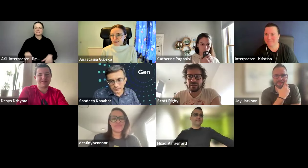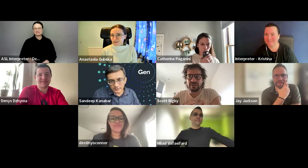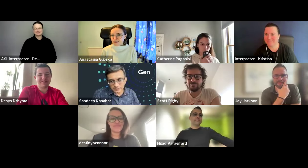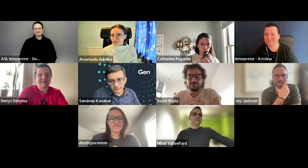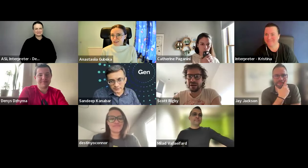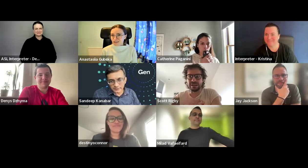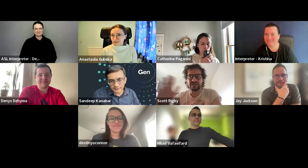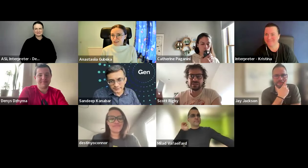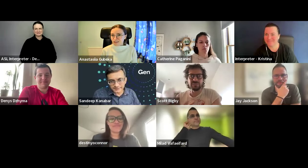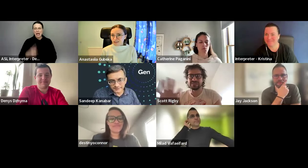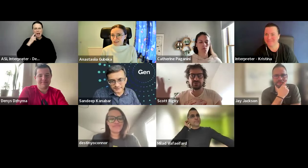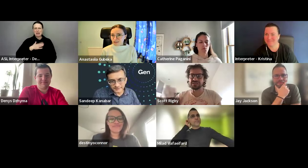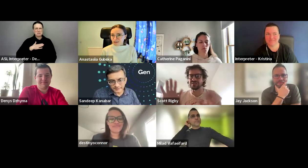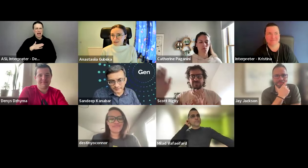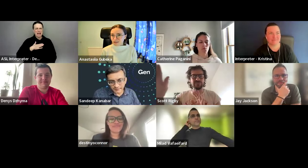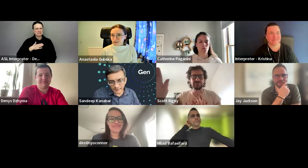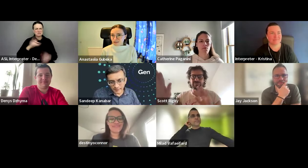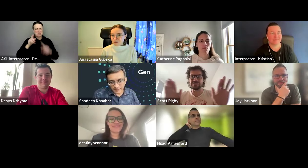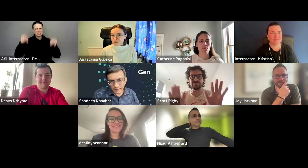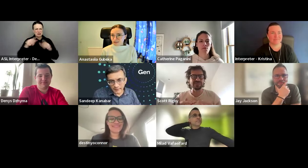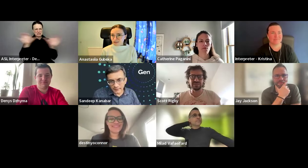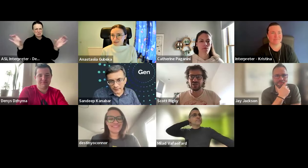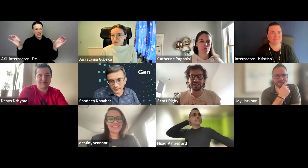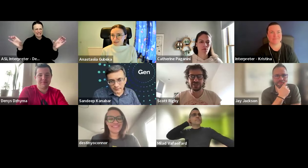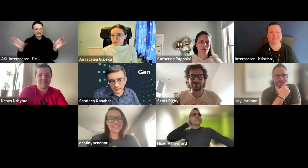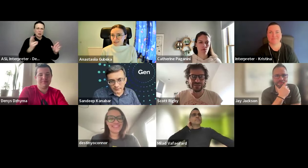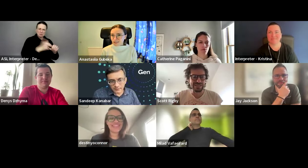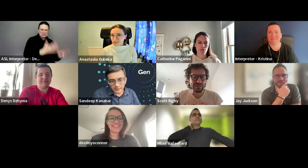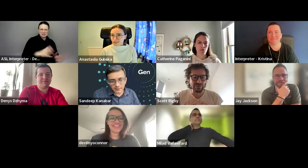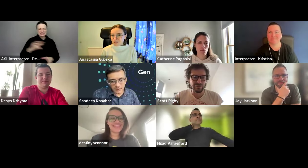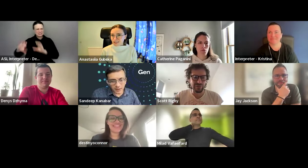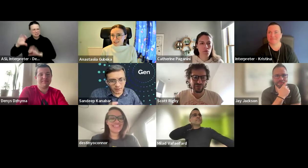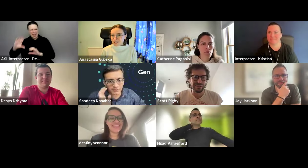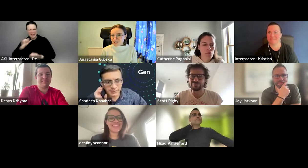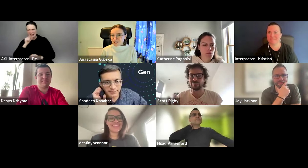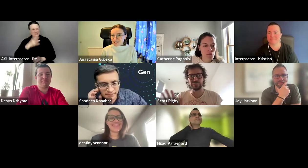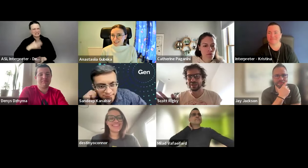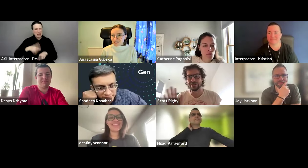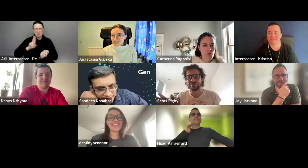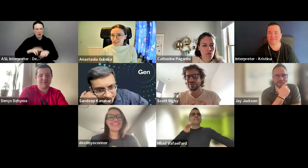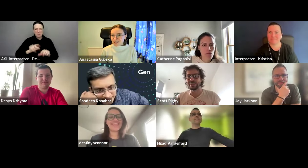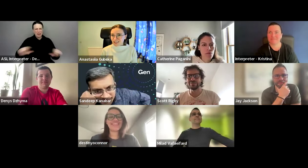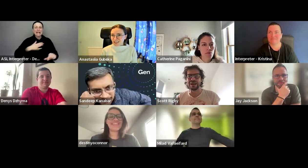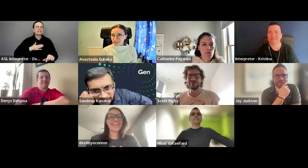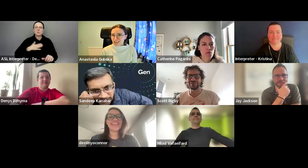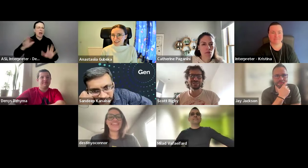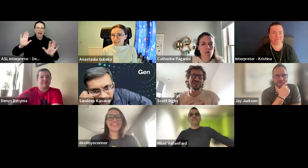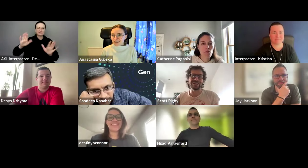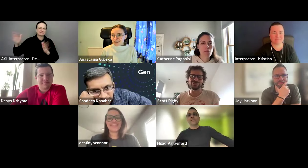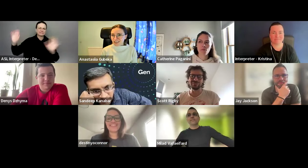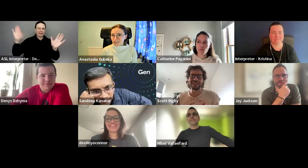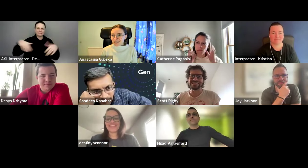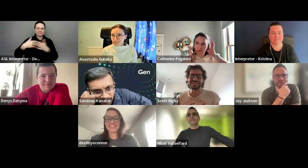Yeah, I think mine is all, my screen is all split between participants and chat, and I don't even see my normal bar. It's probably